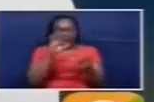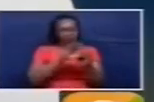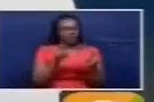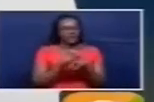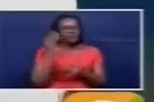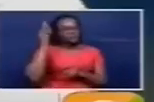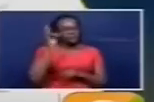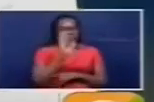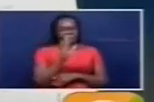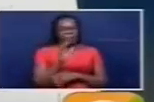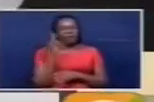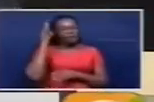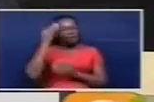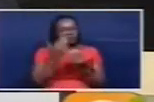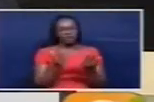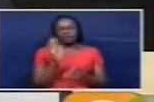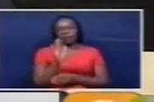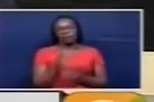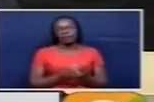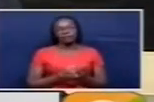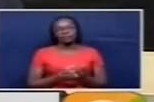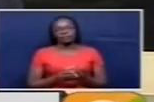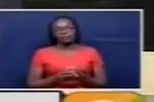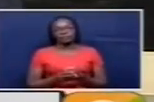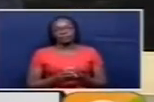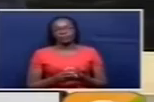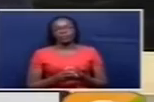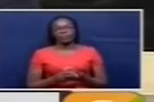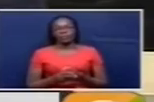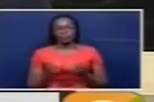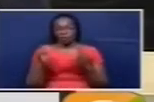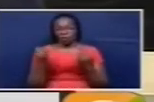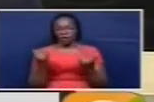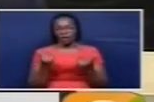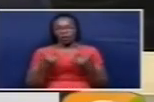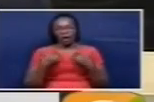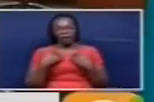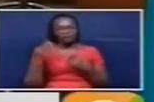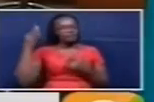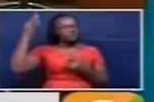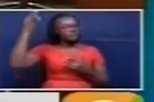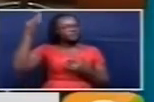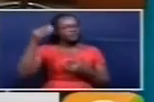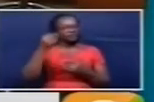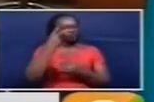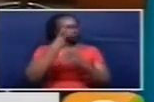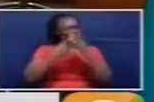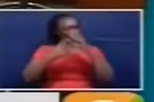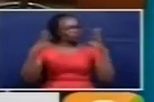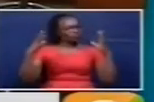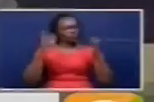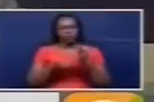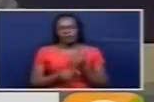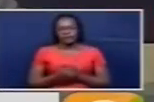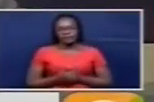future. Do you have bigger ambitions as we close? Is this a springboard to our higher office? I think as Babu Owino, I will